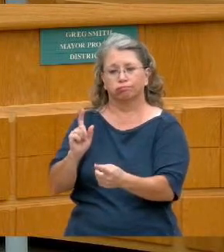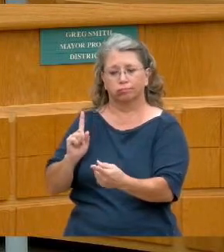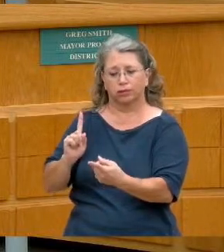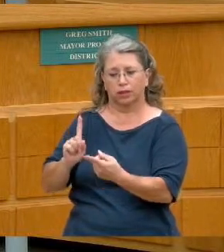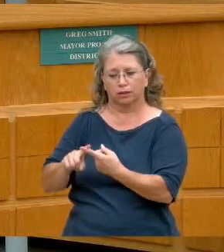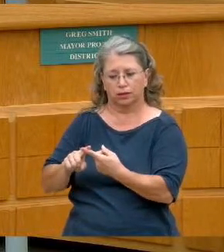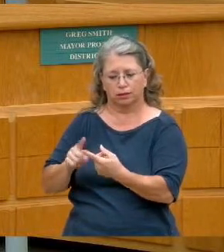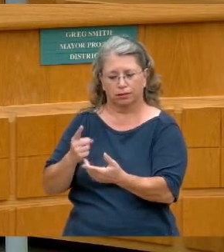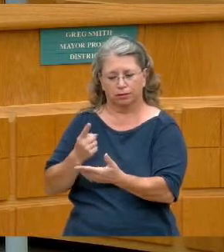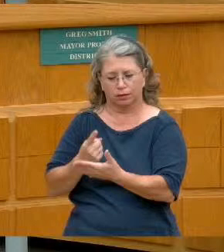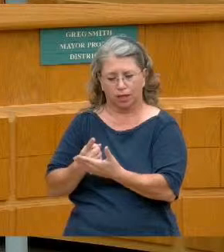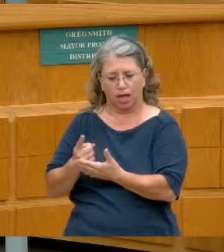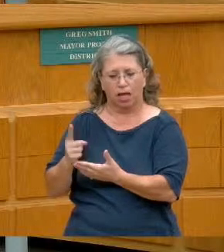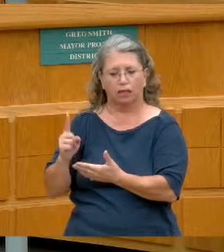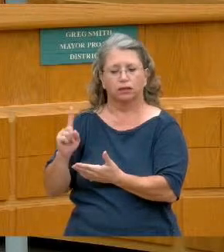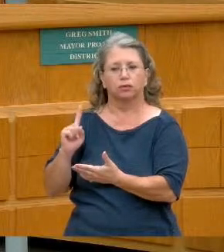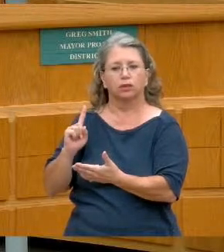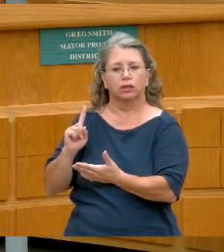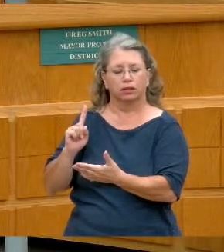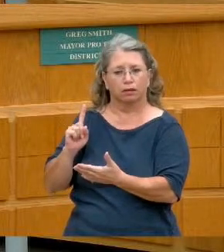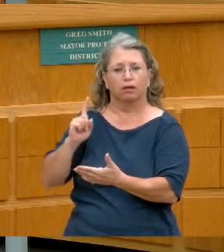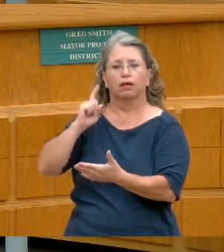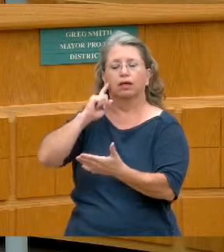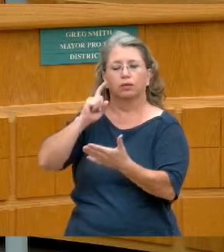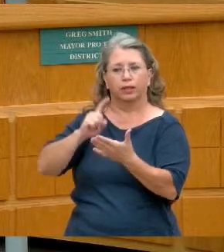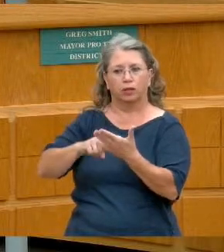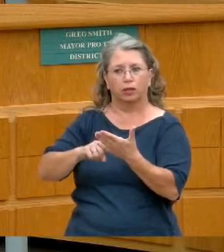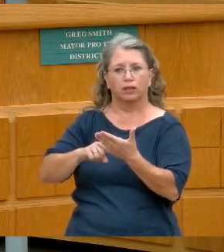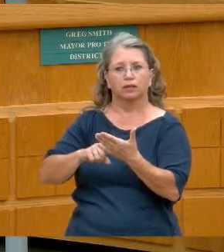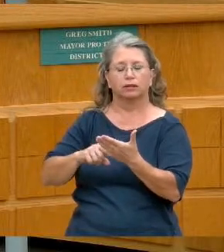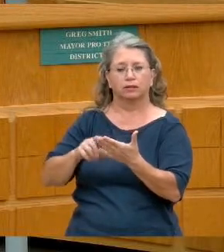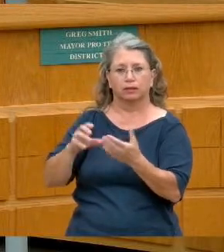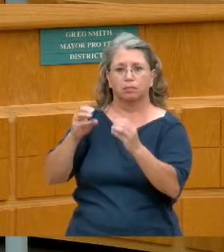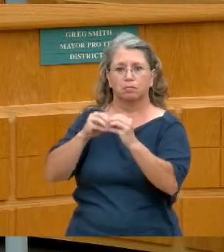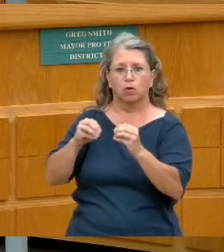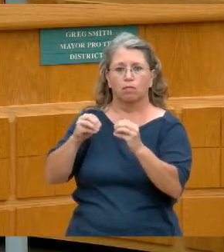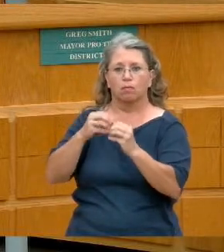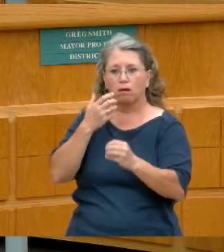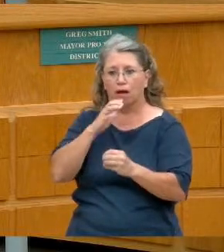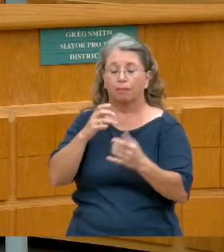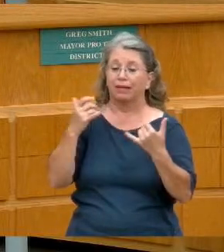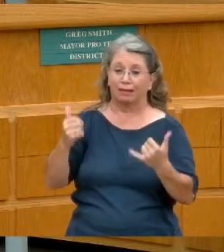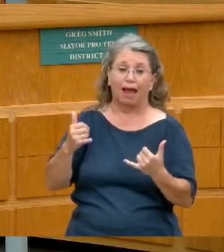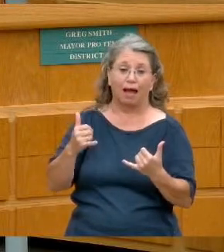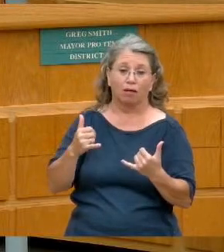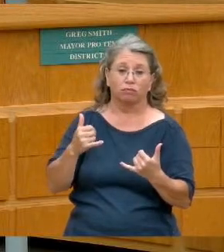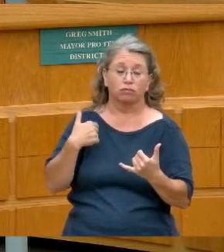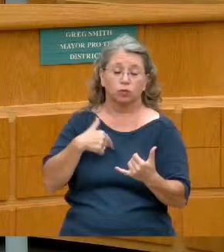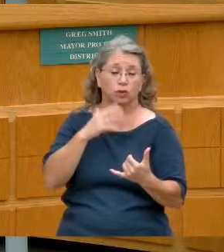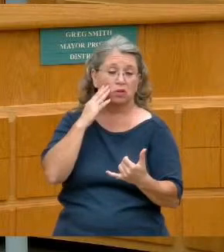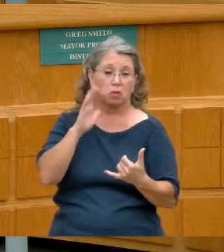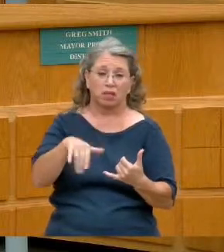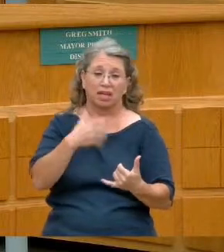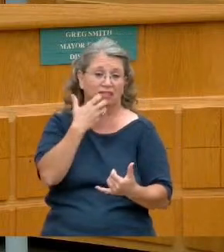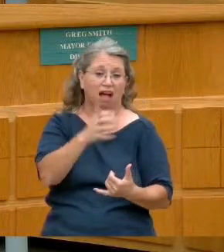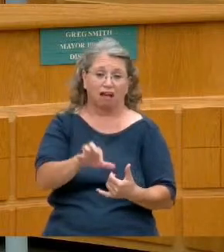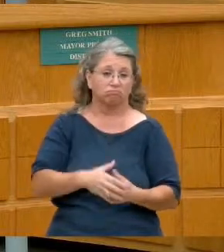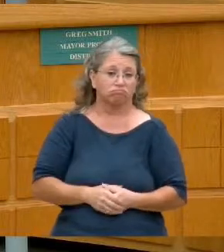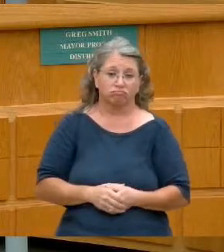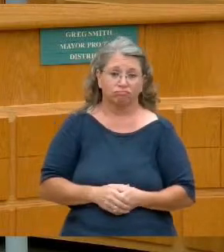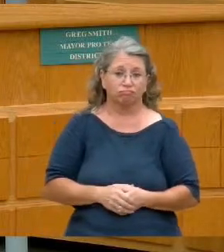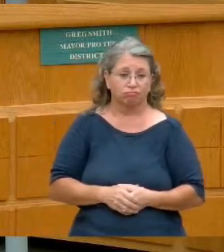okay, things are heating up, and we've been tracking it closely. And now I think we know that the burner's hot. I think that we can see that with these